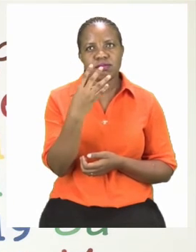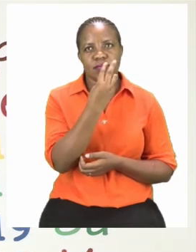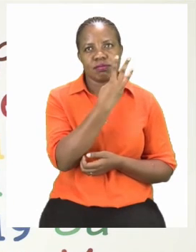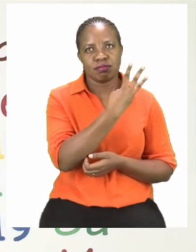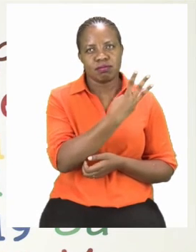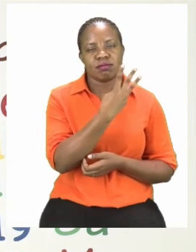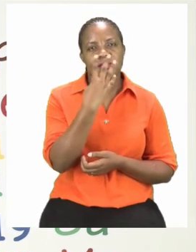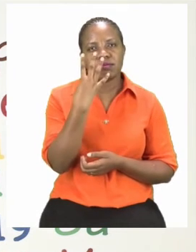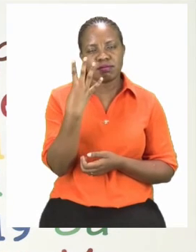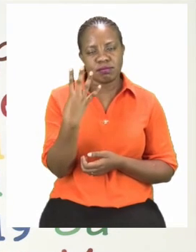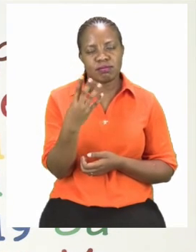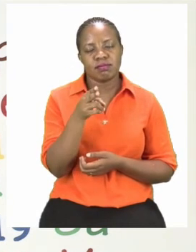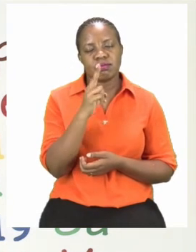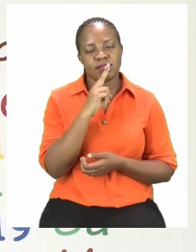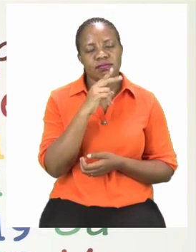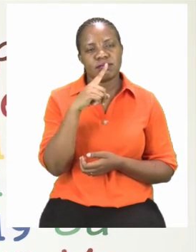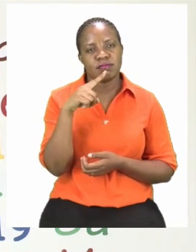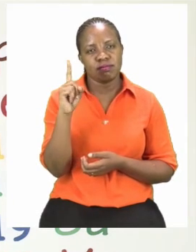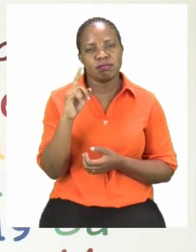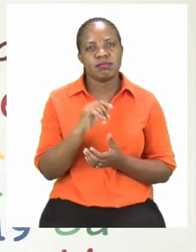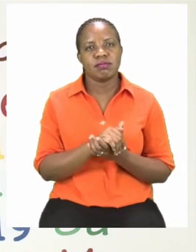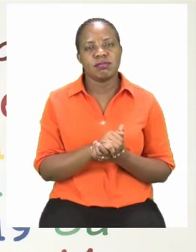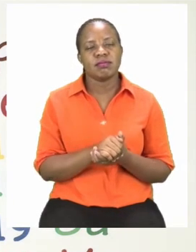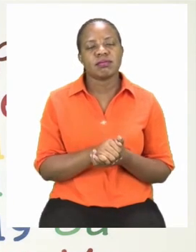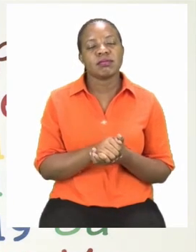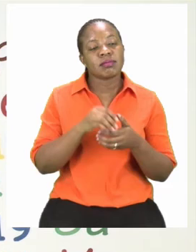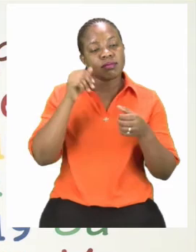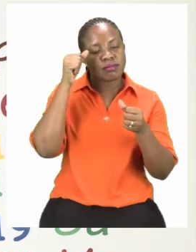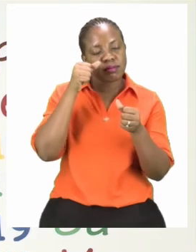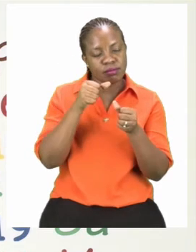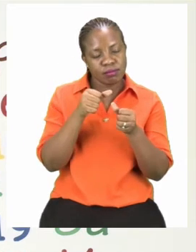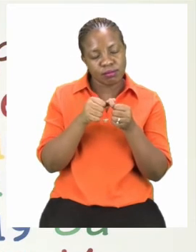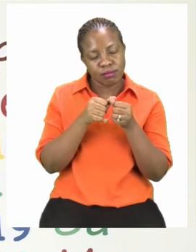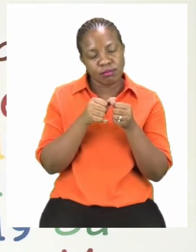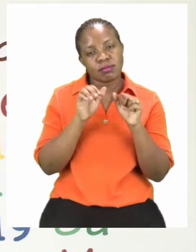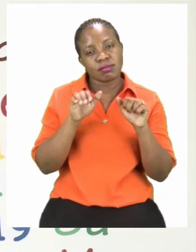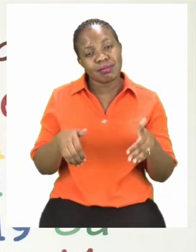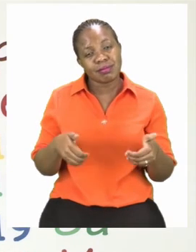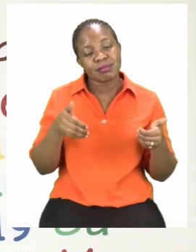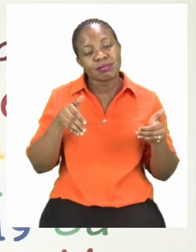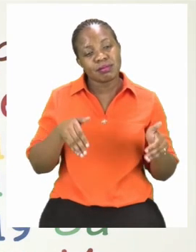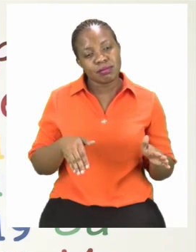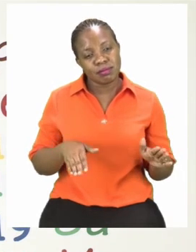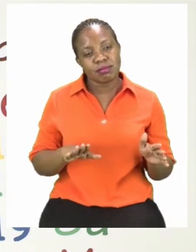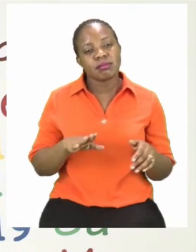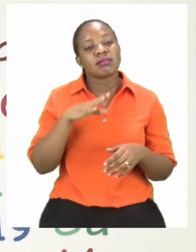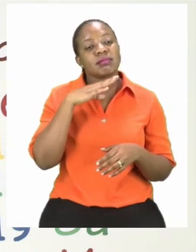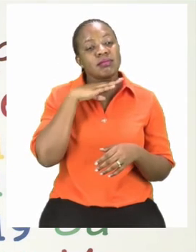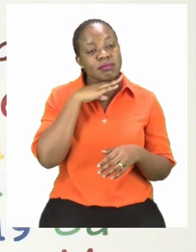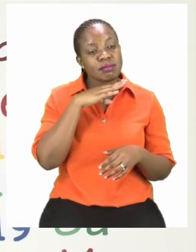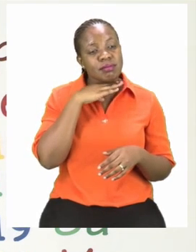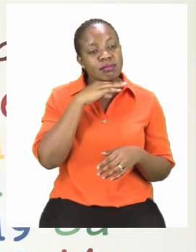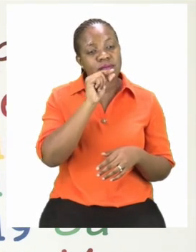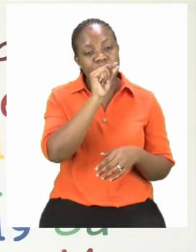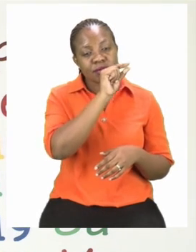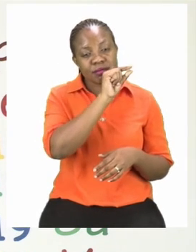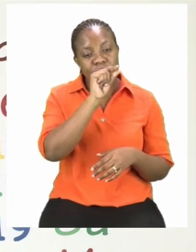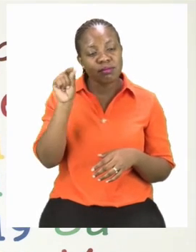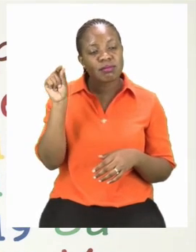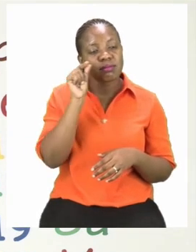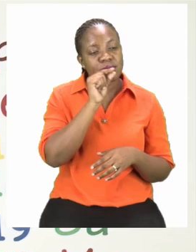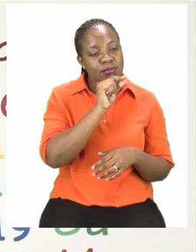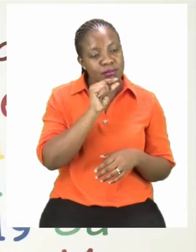3, 4, 5, 6, 7,